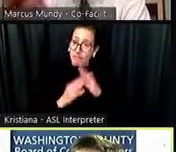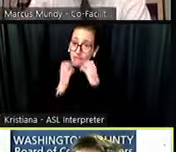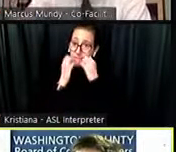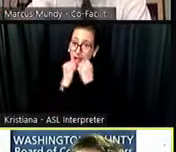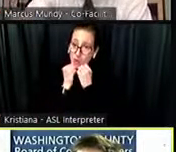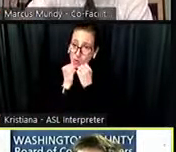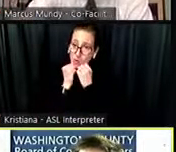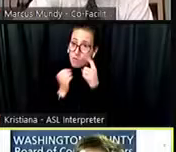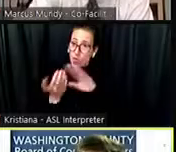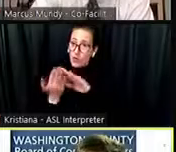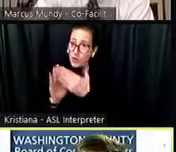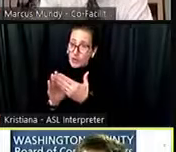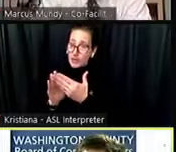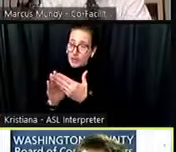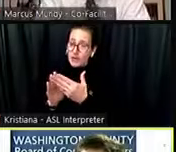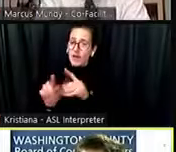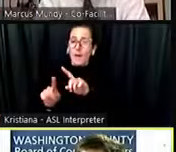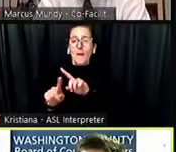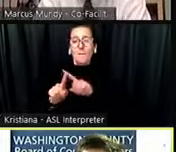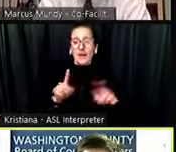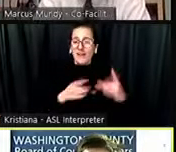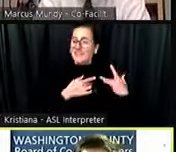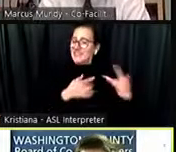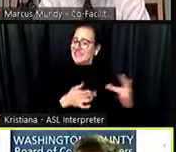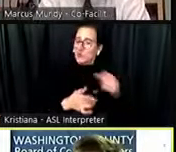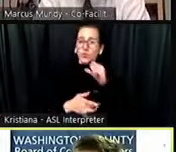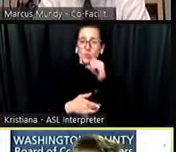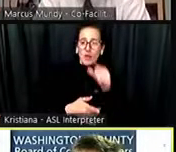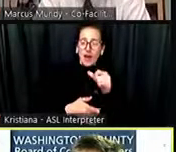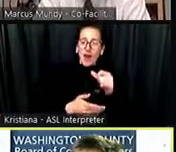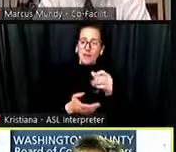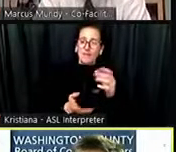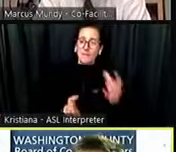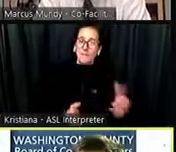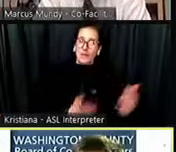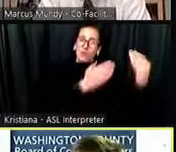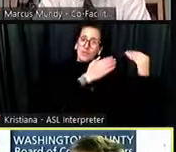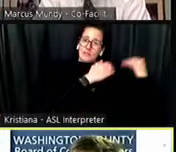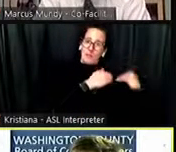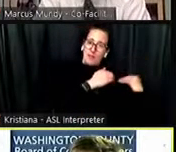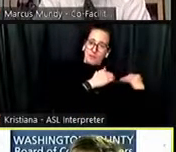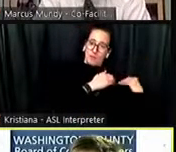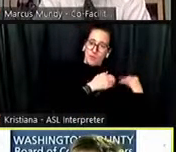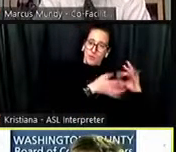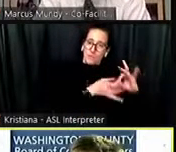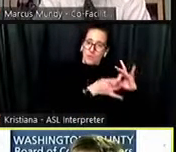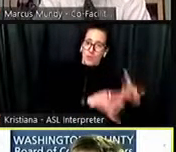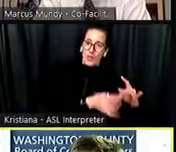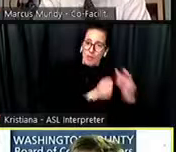just not a standard county service. Cities have larger